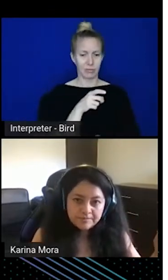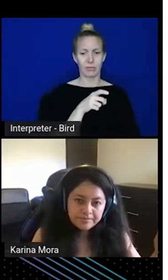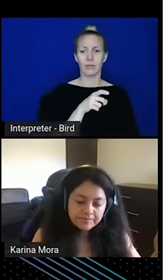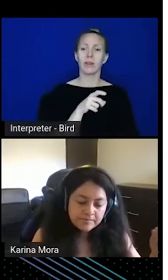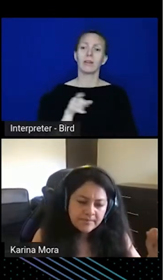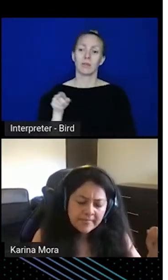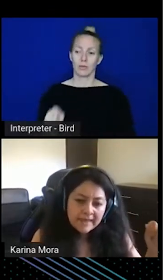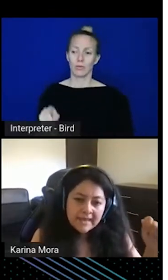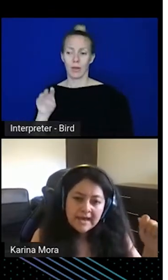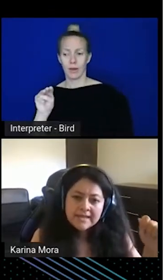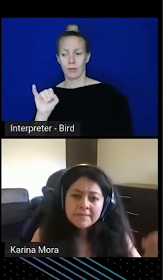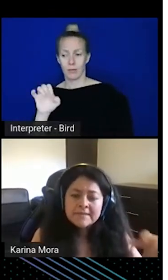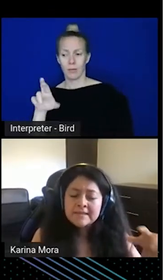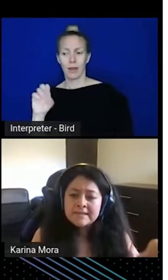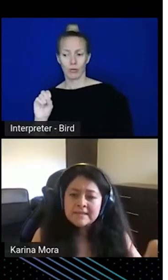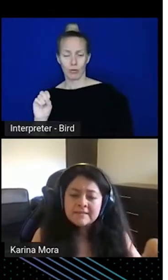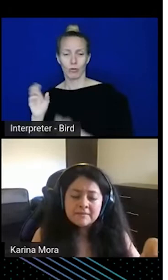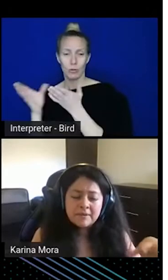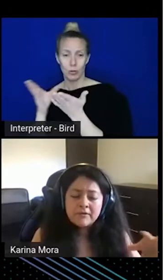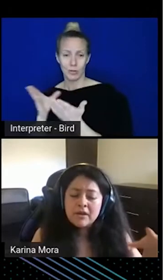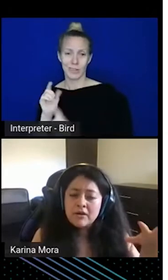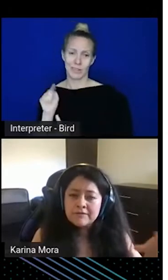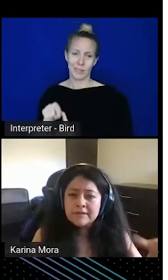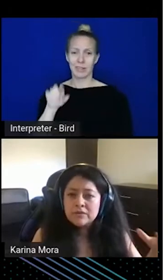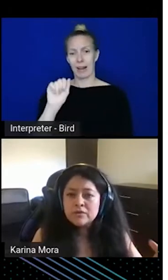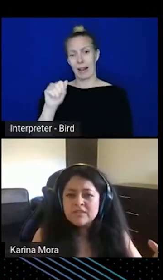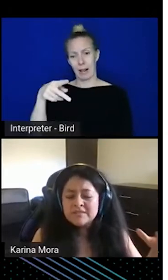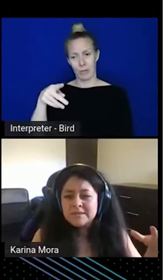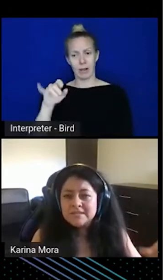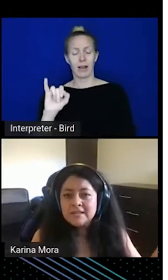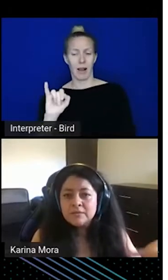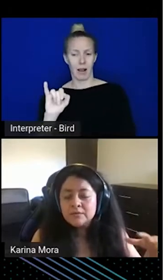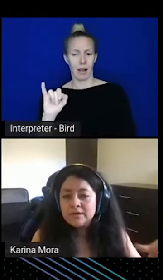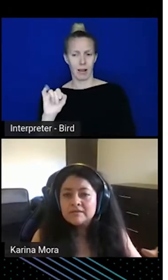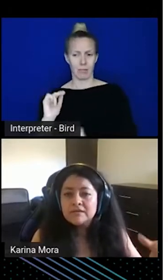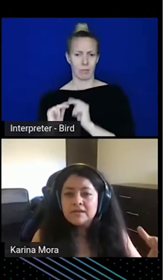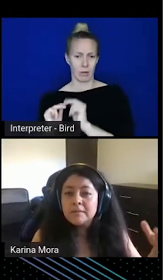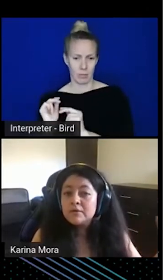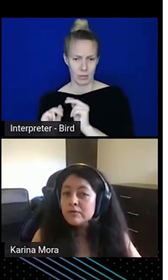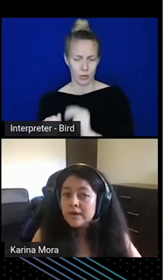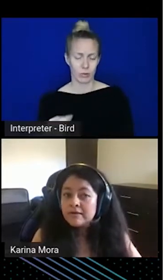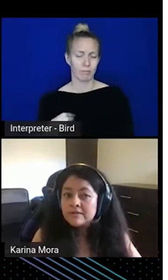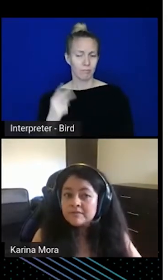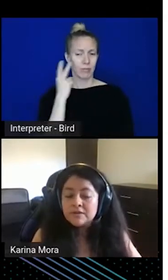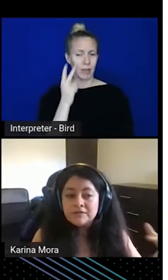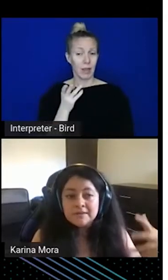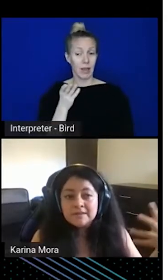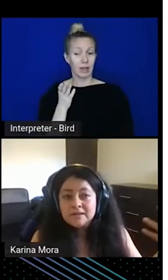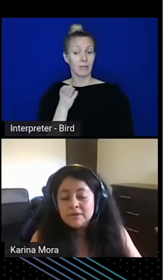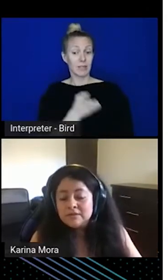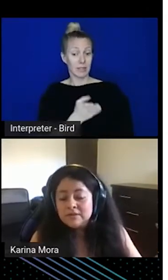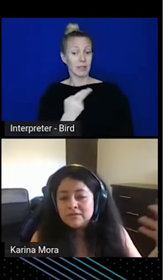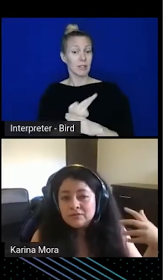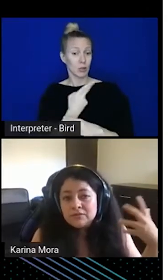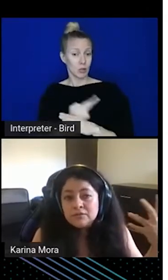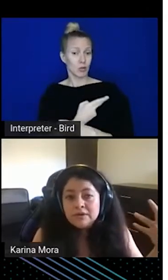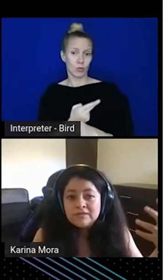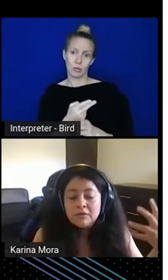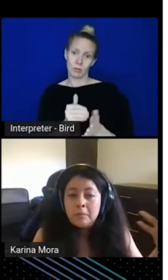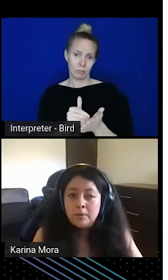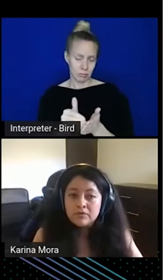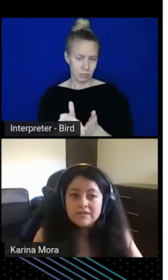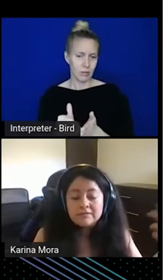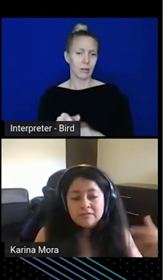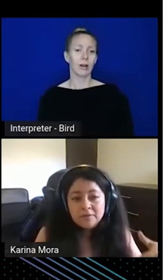composition. I have seen this very often used, especially when we are talking about queries, because basically what you need to do